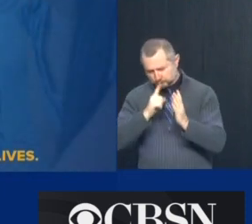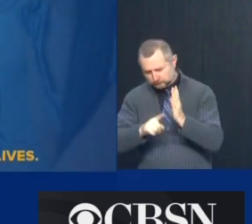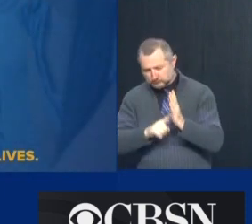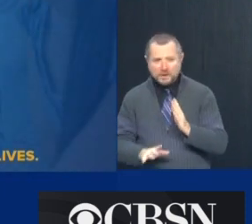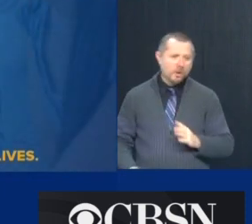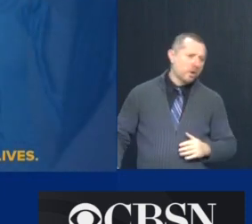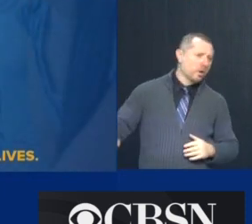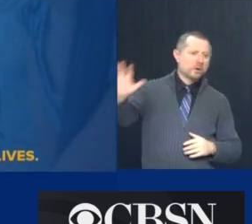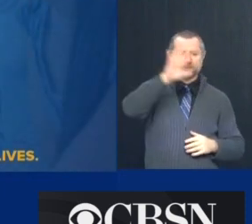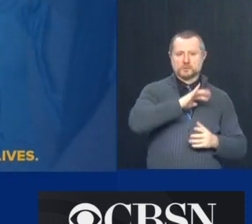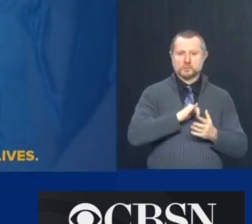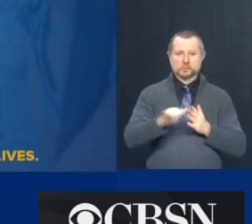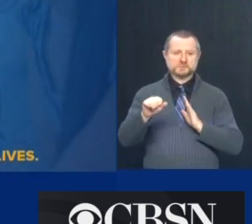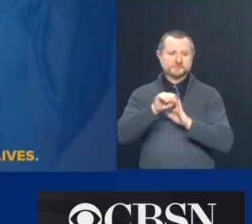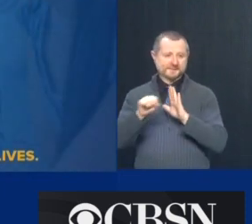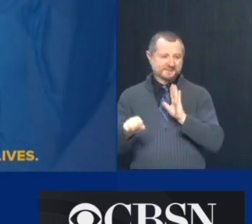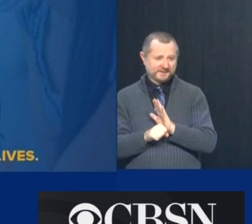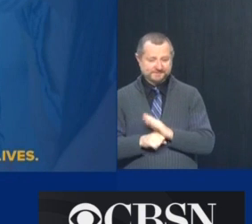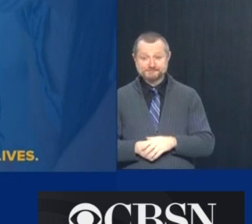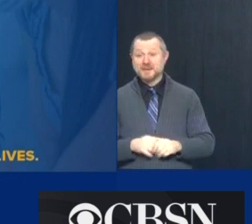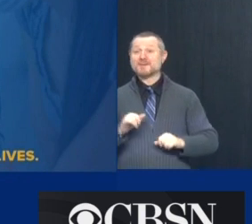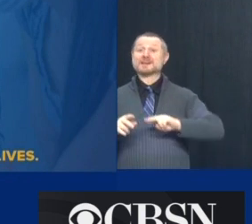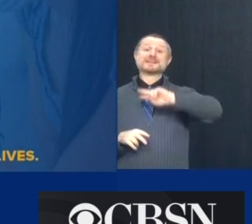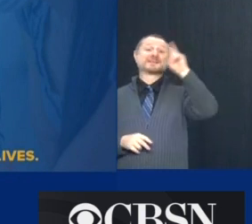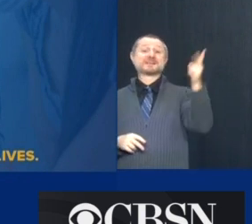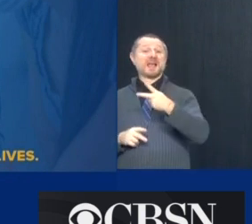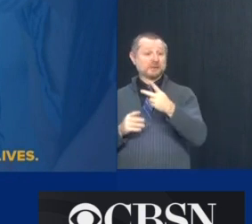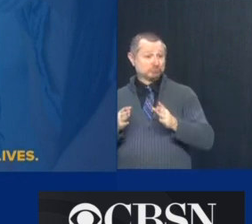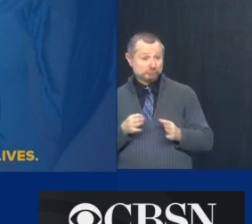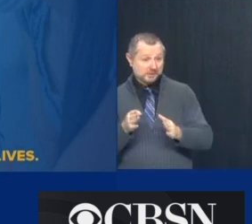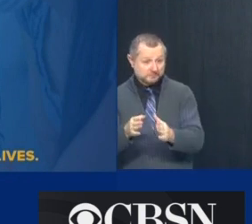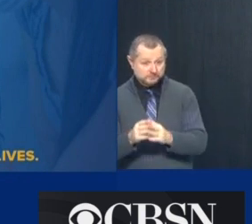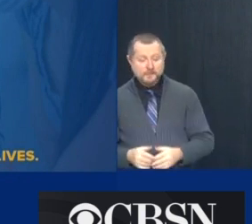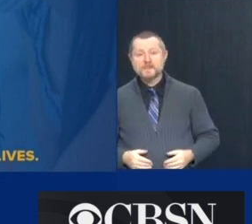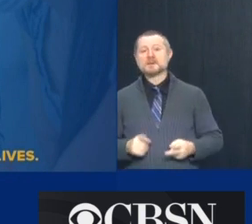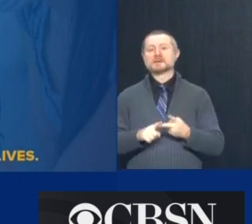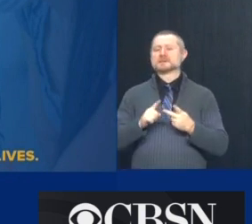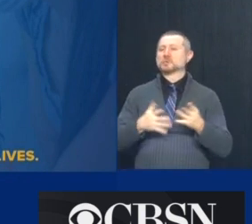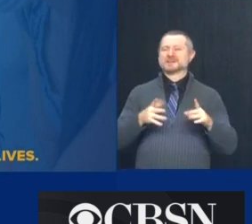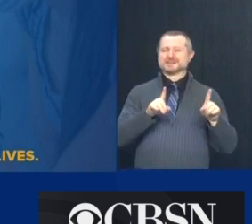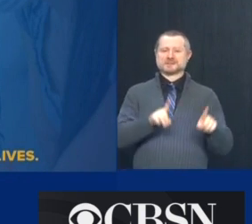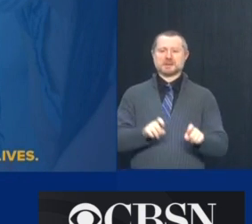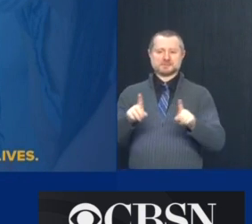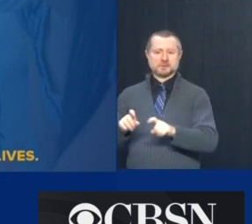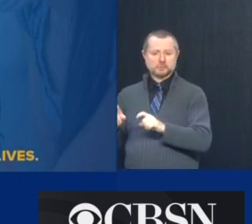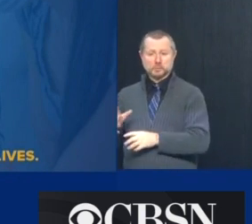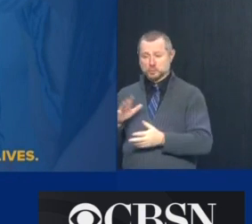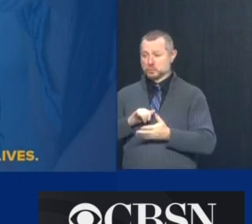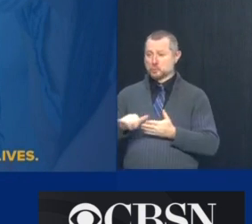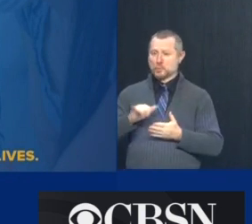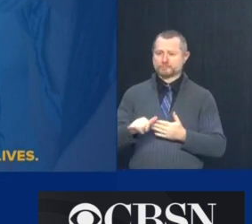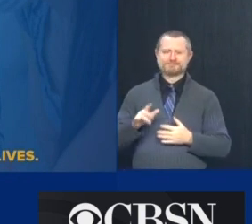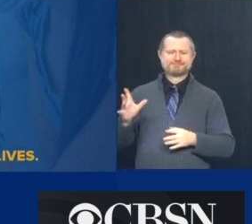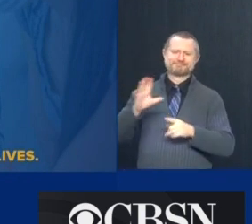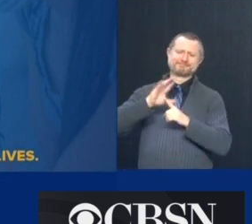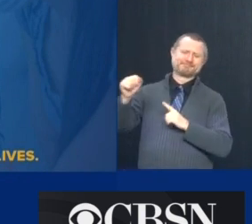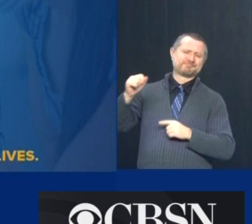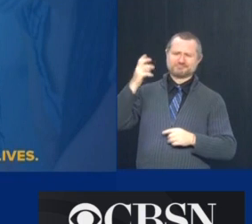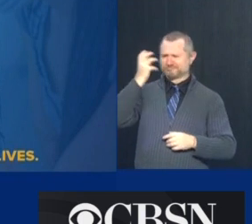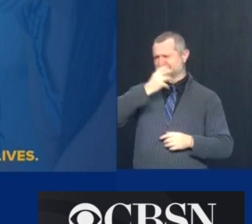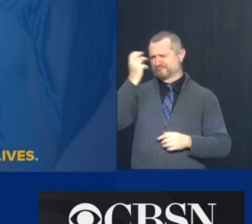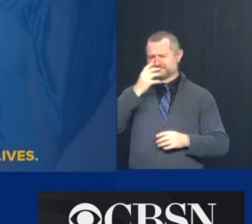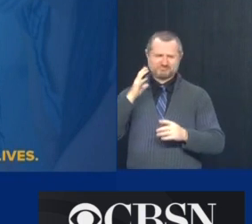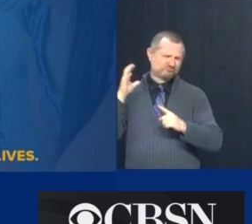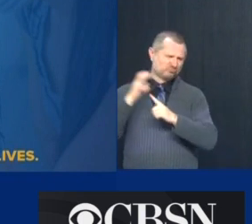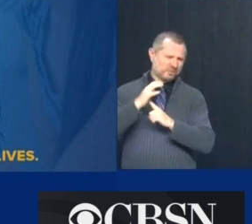the first initiative. Second is on testing. We do more testing than any state in the nation. We have the highest amount